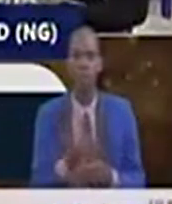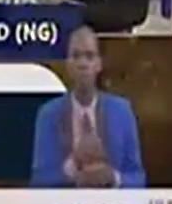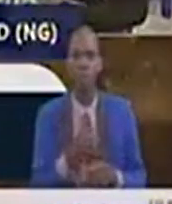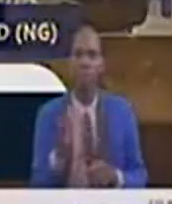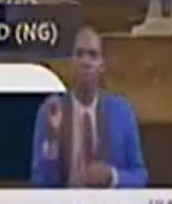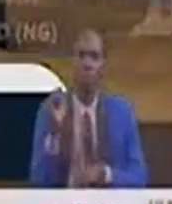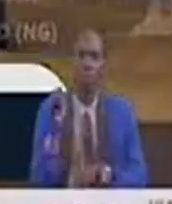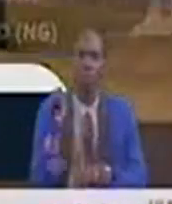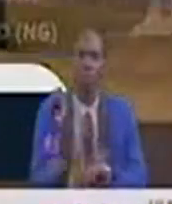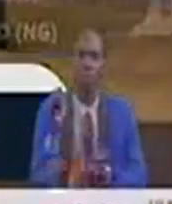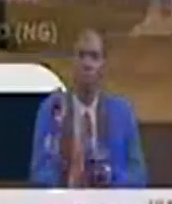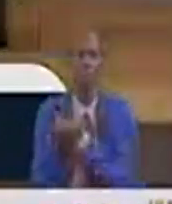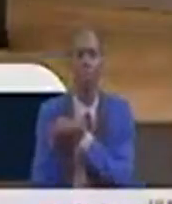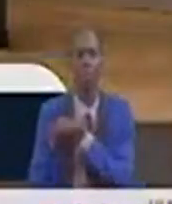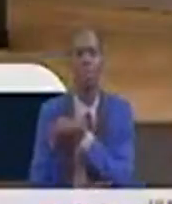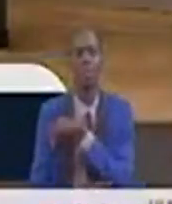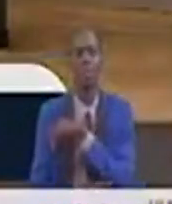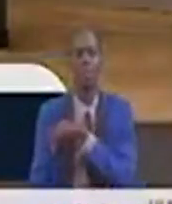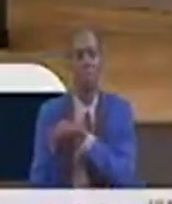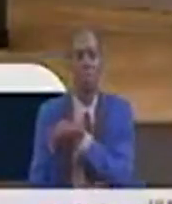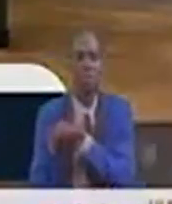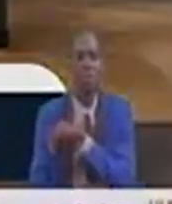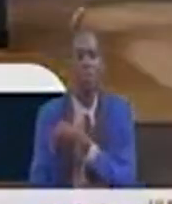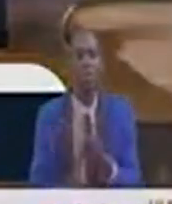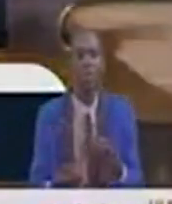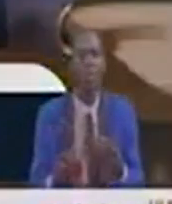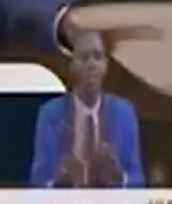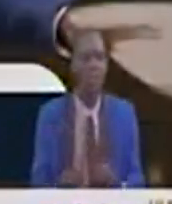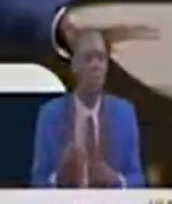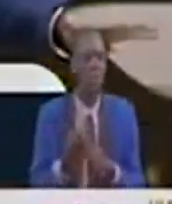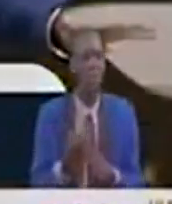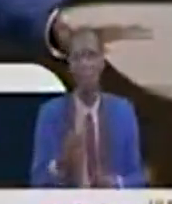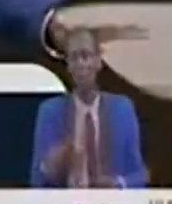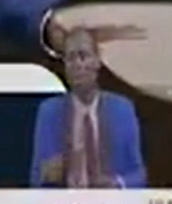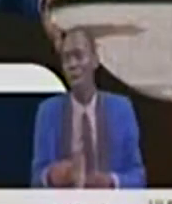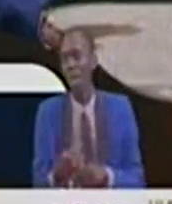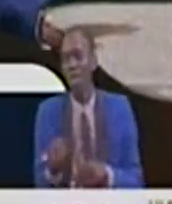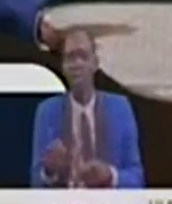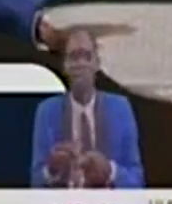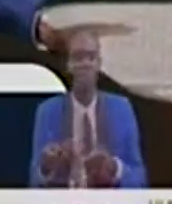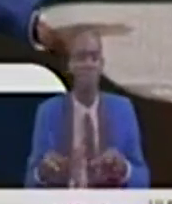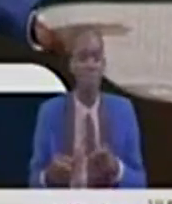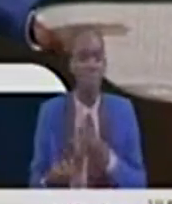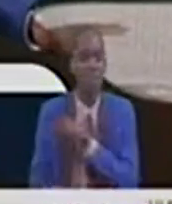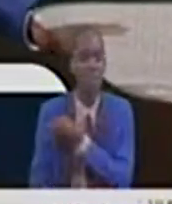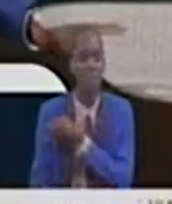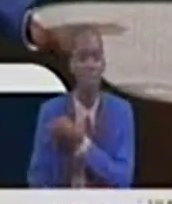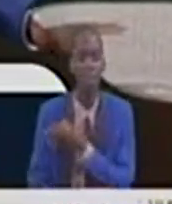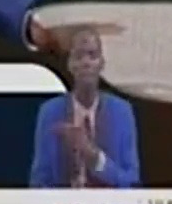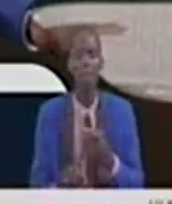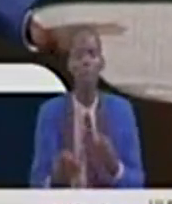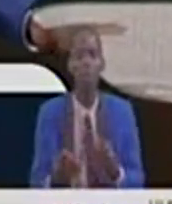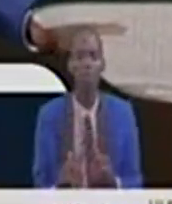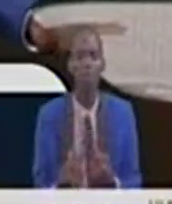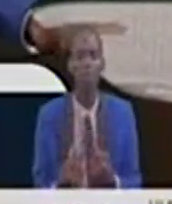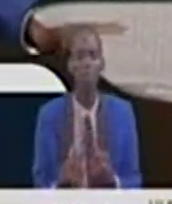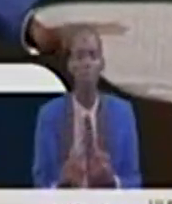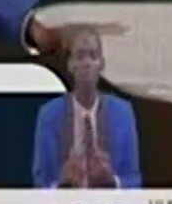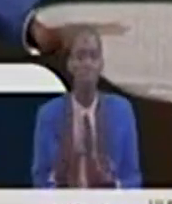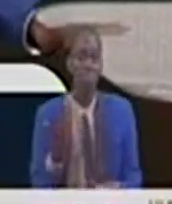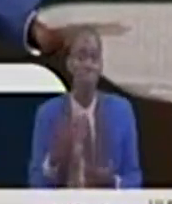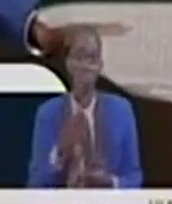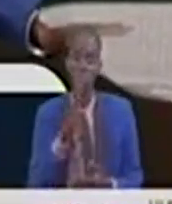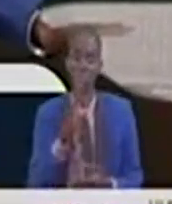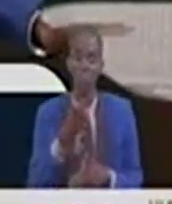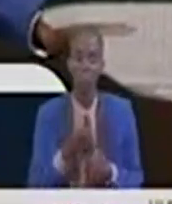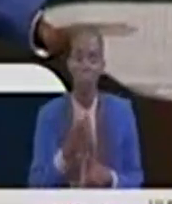overcome temptation. Temptation coming from any direction. Temptation coming from maybe your